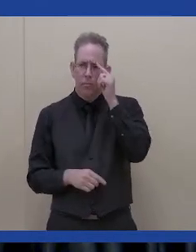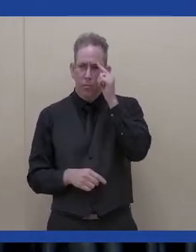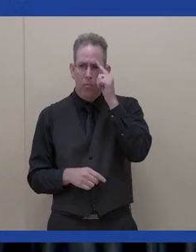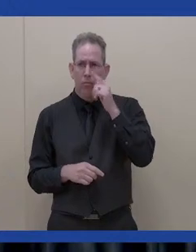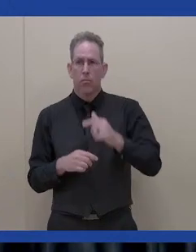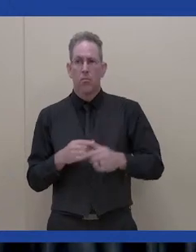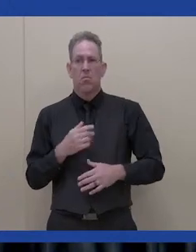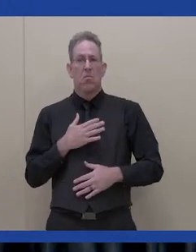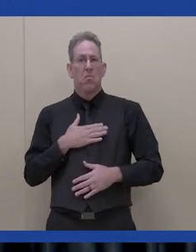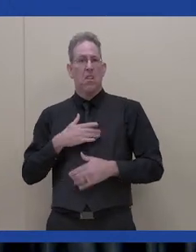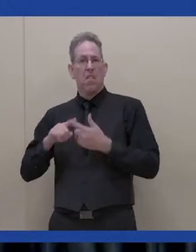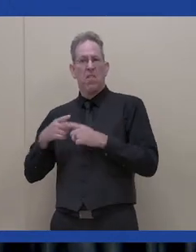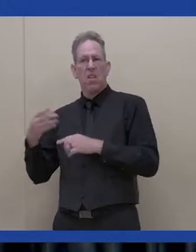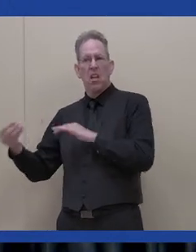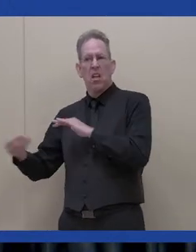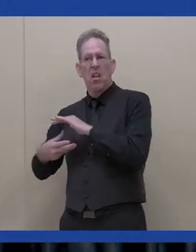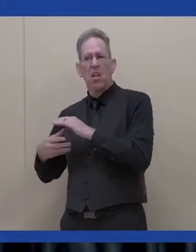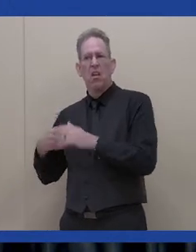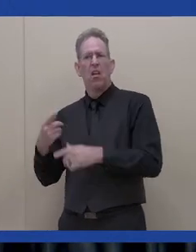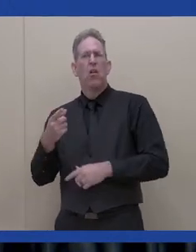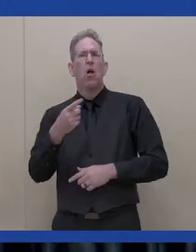before. I'll keep them brief, Tim.